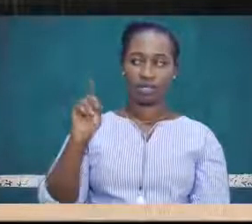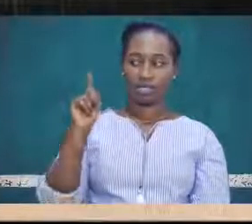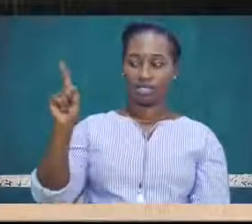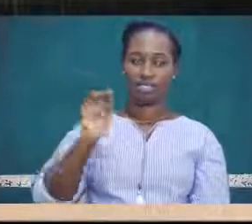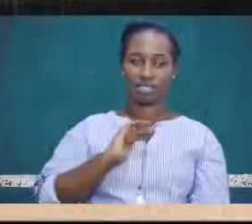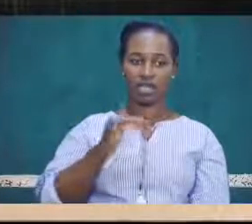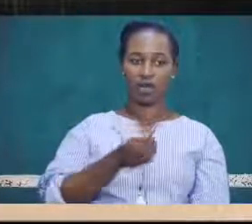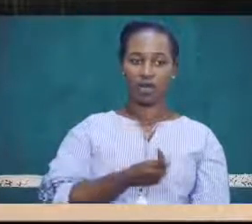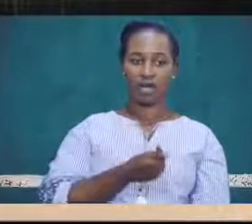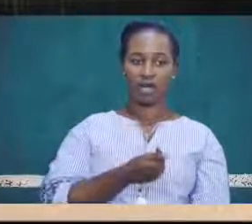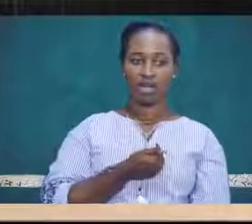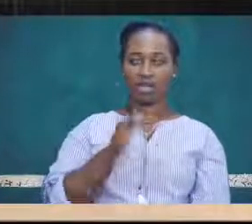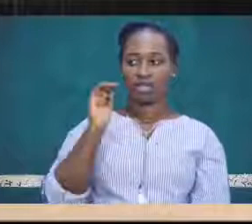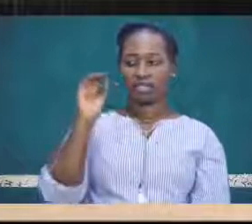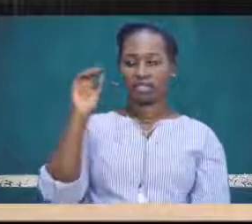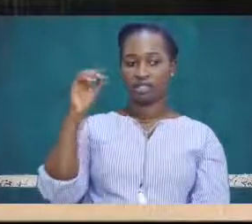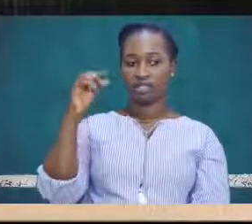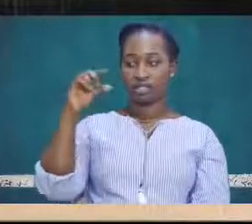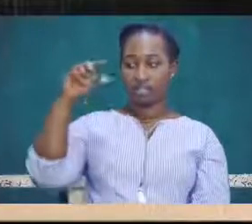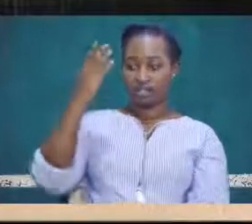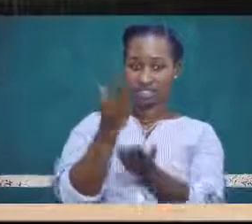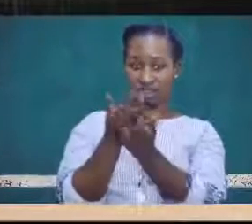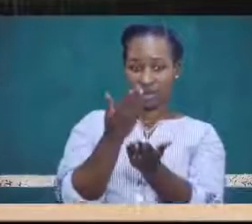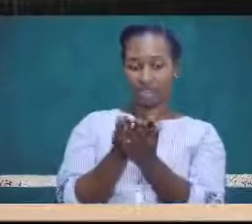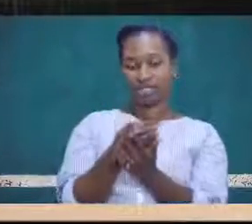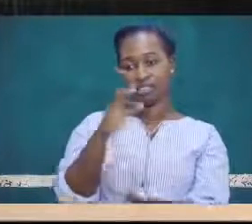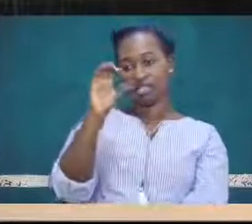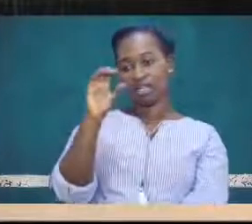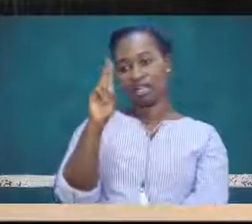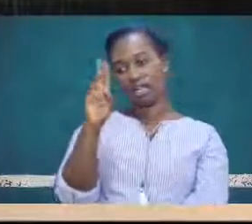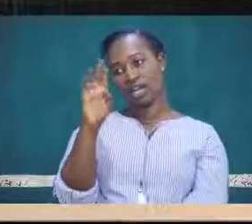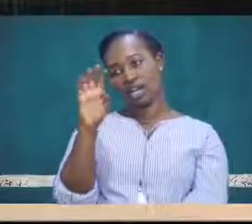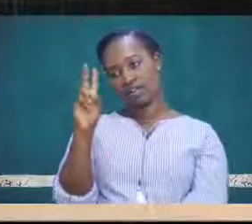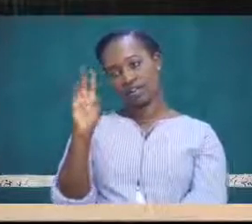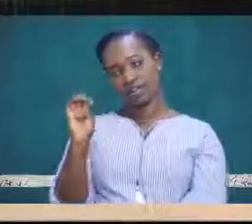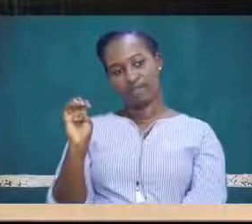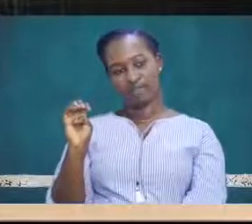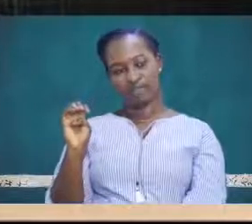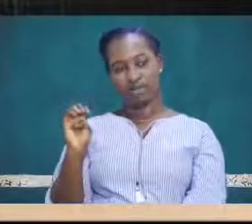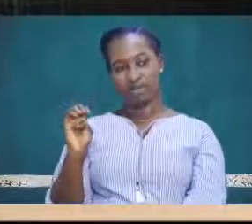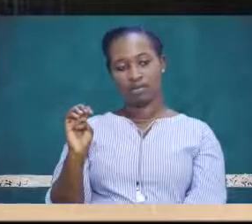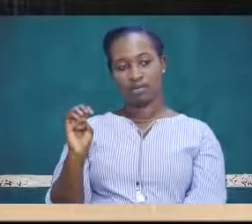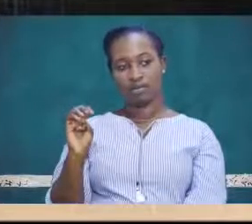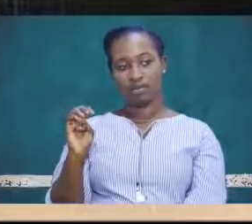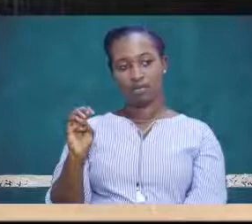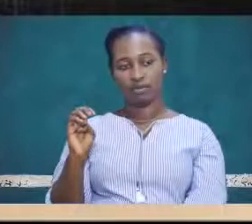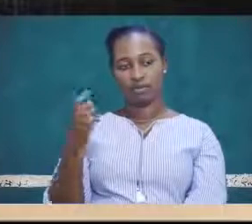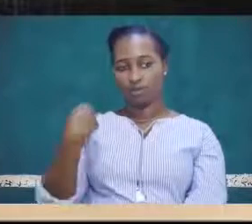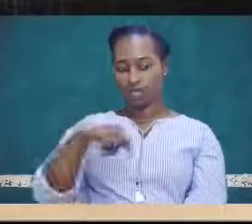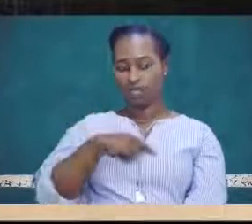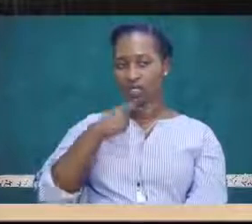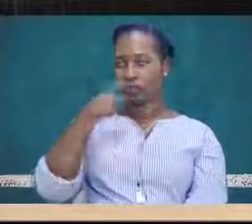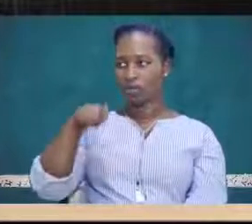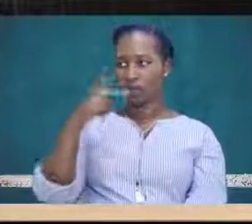demand curve. Represent consumer's demand curve on the graph. So this is our graph, of which we have to look